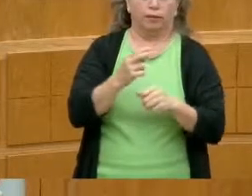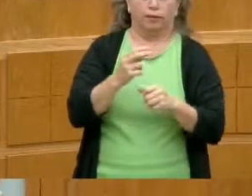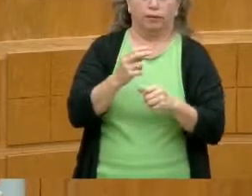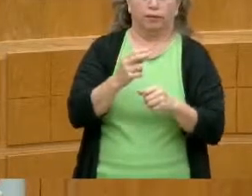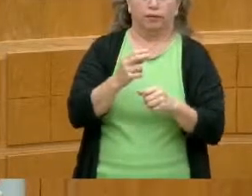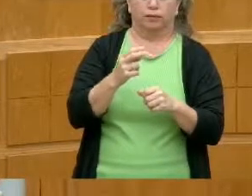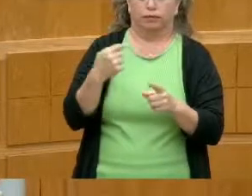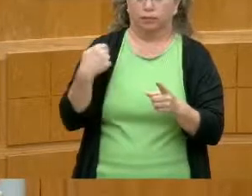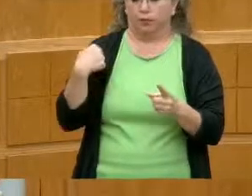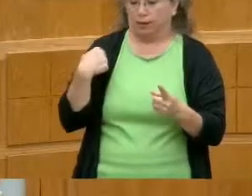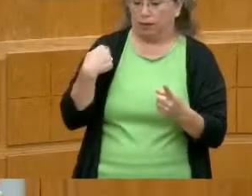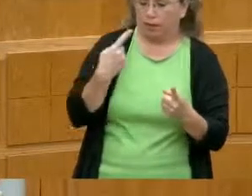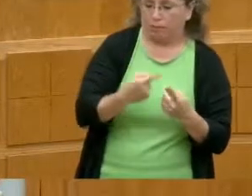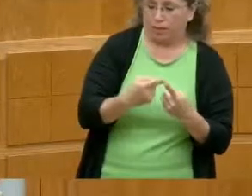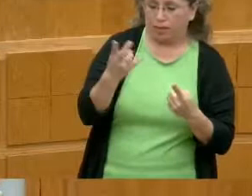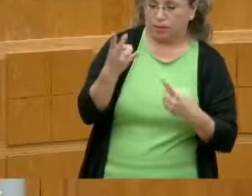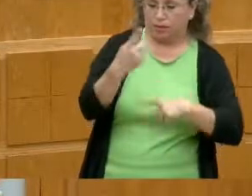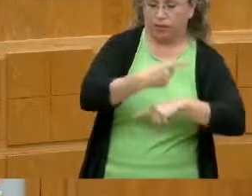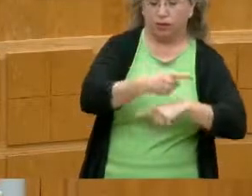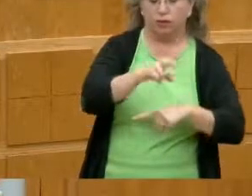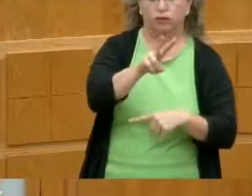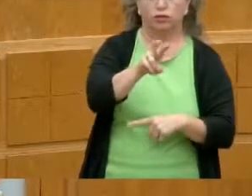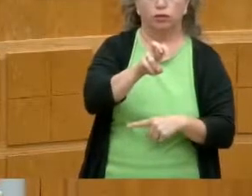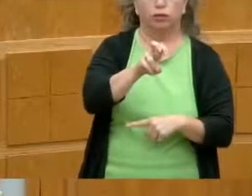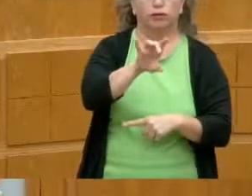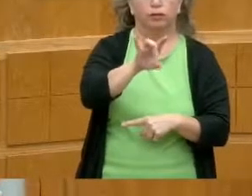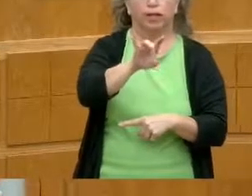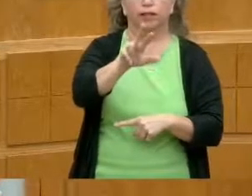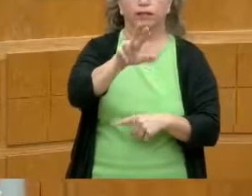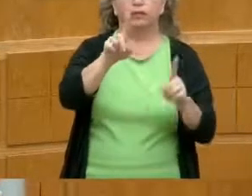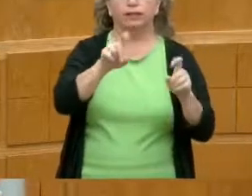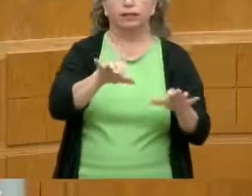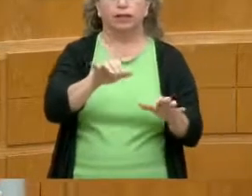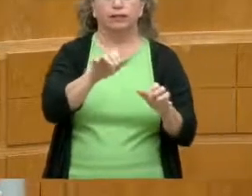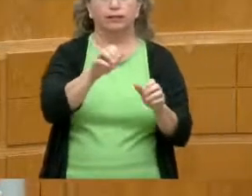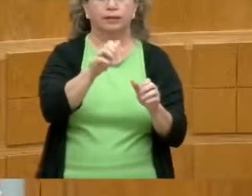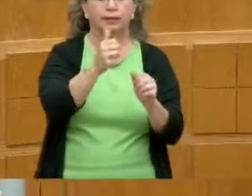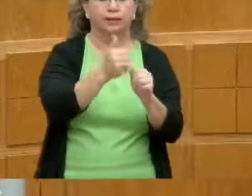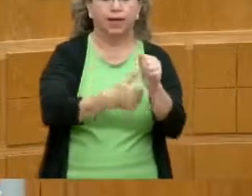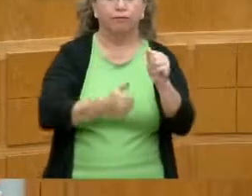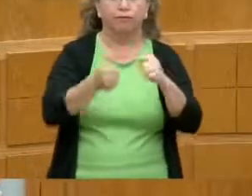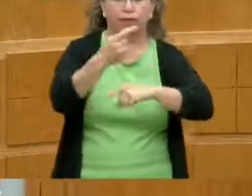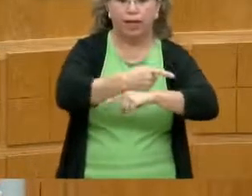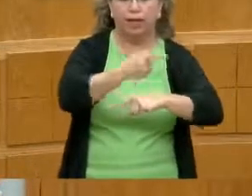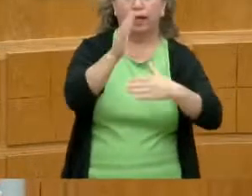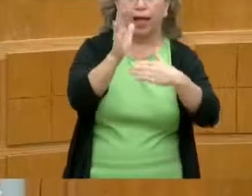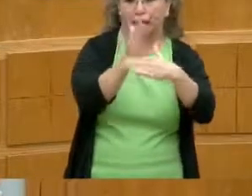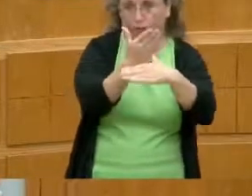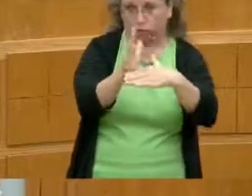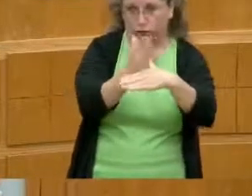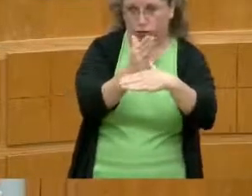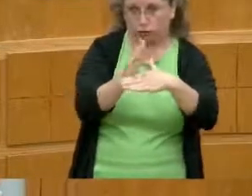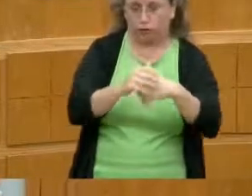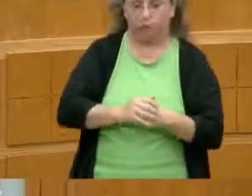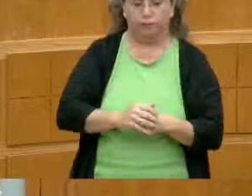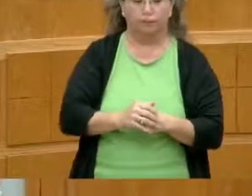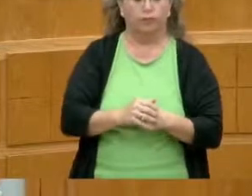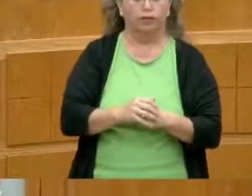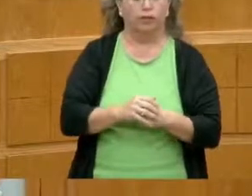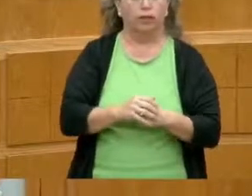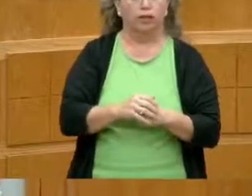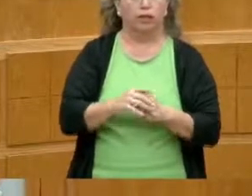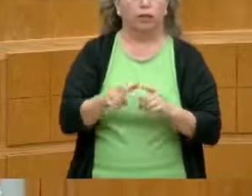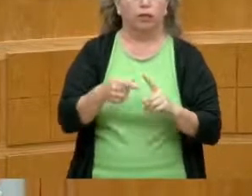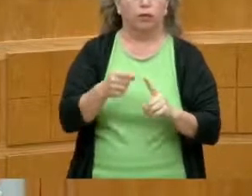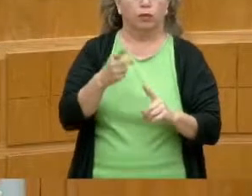is 283 tests performed each day. And then when we look at the number of positives